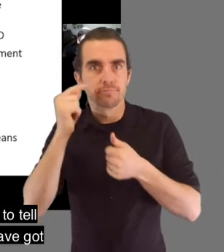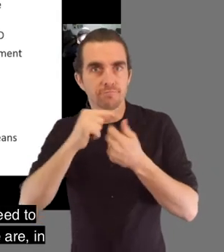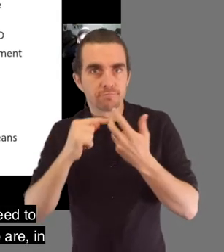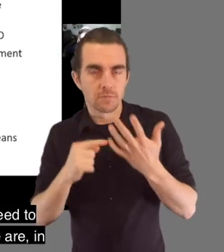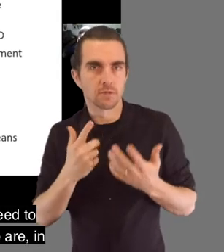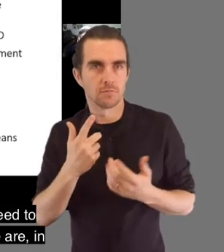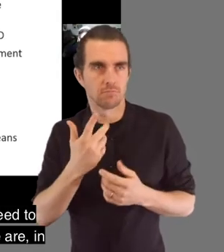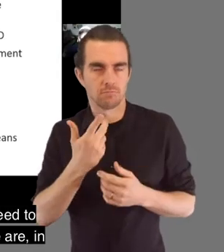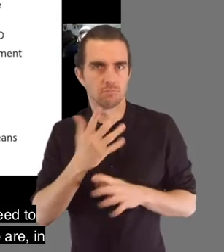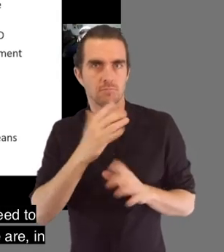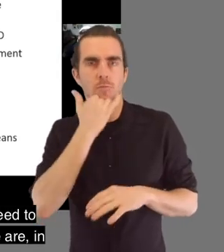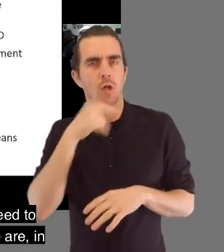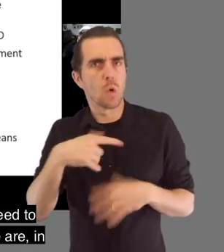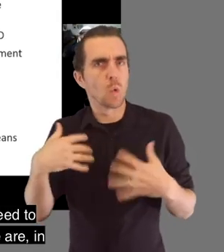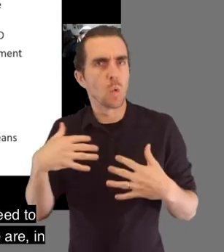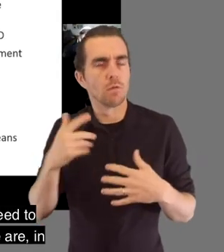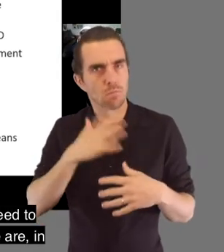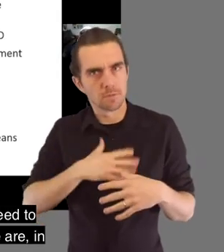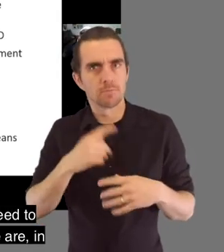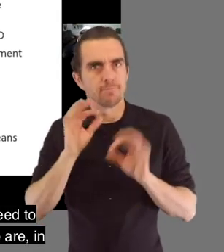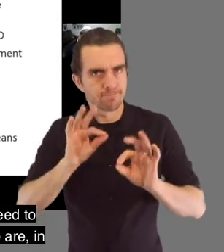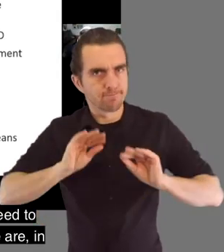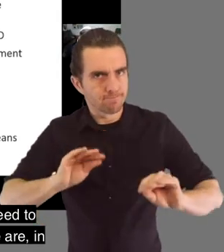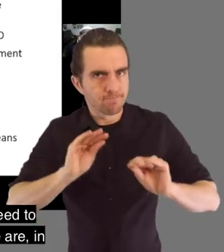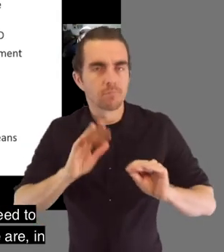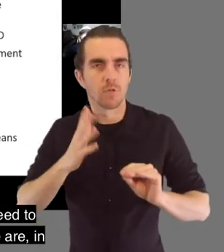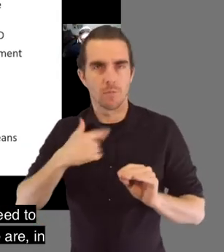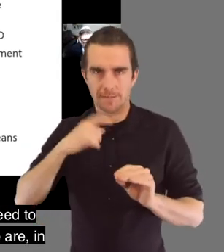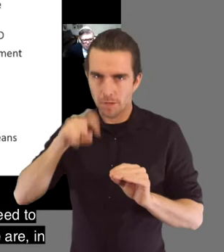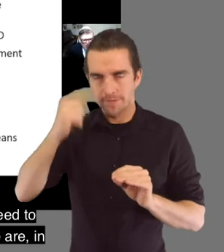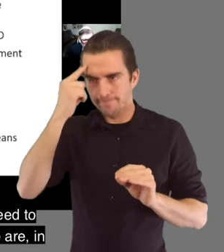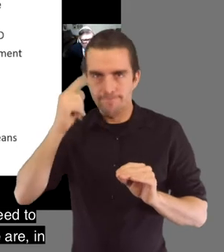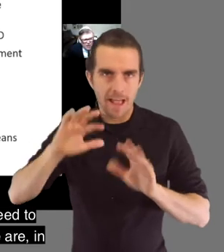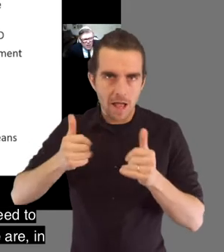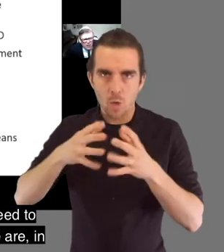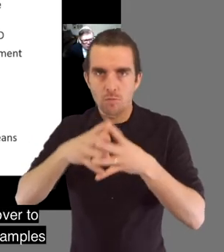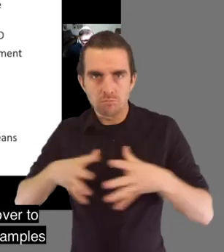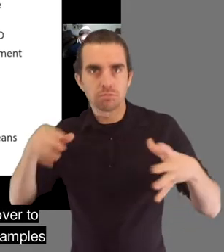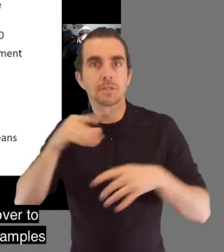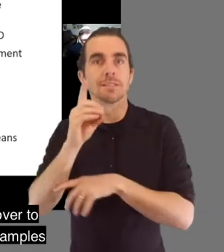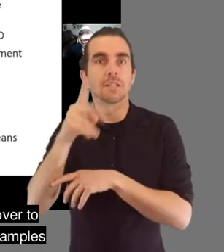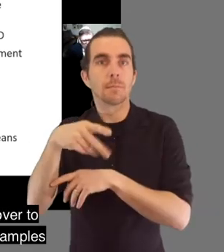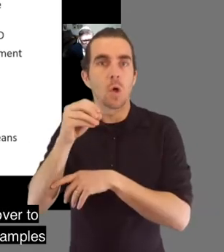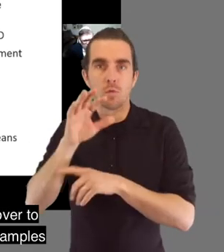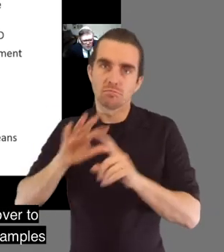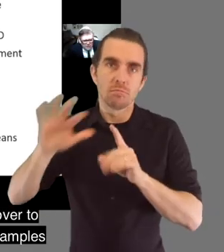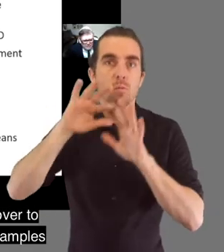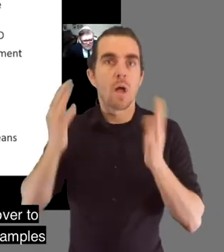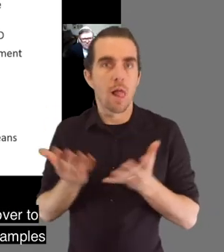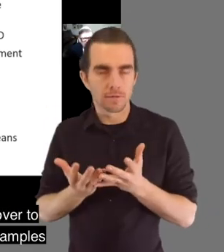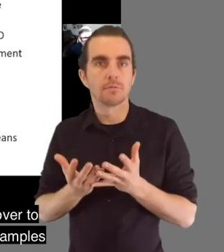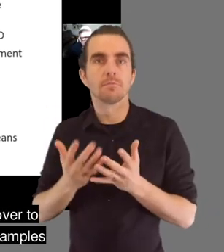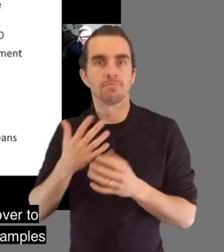got it wrong, is really powerful. We need to develop that capacity wherever we are in all DPOs around the world.